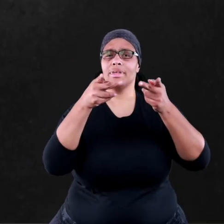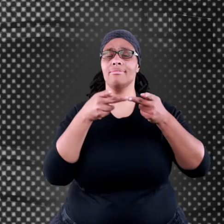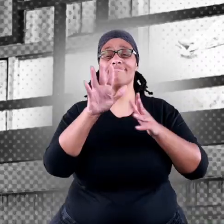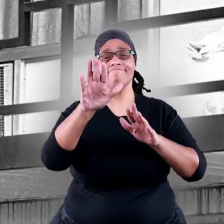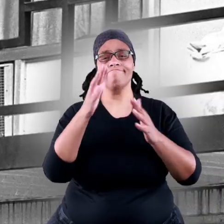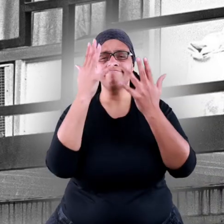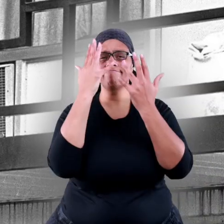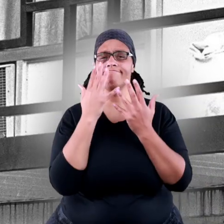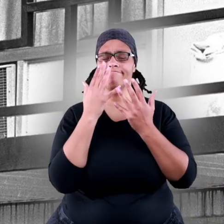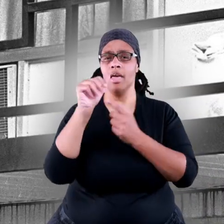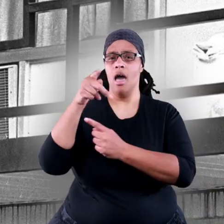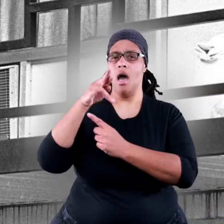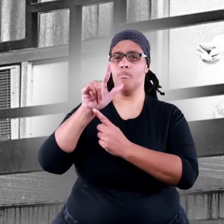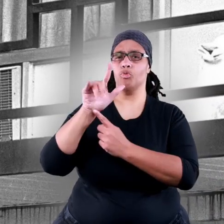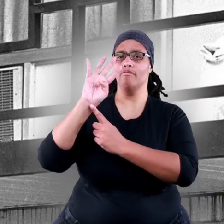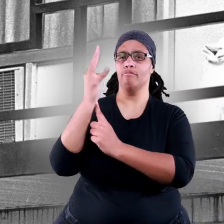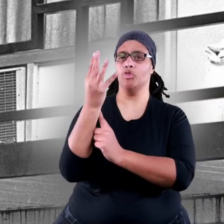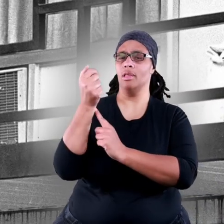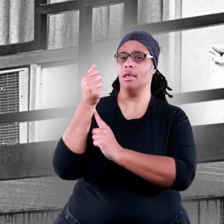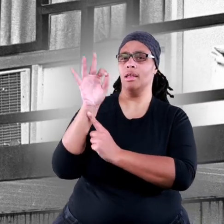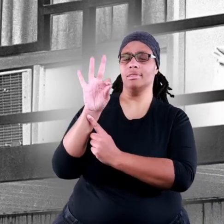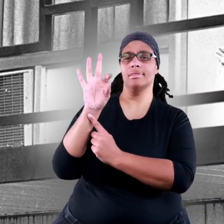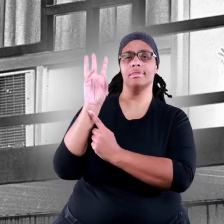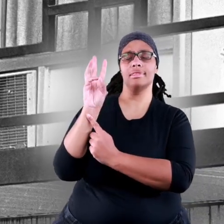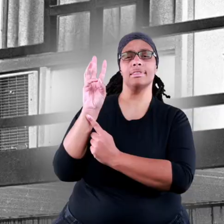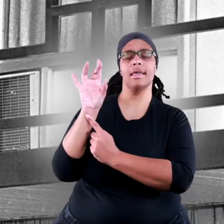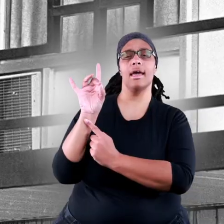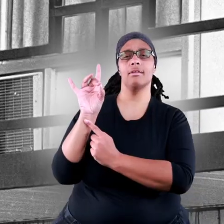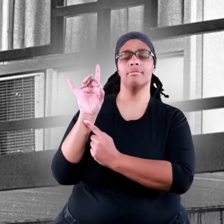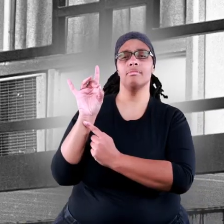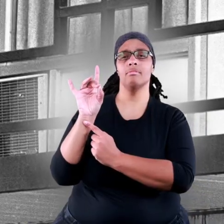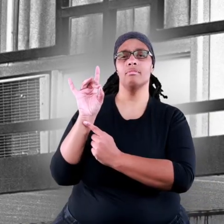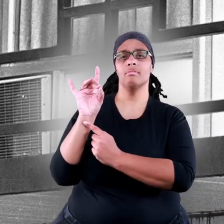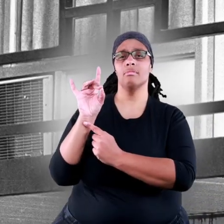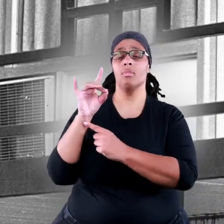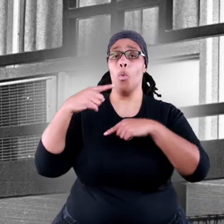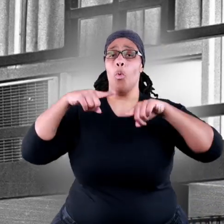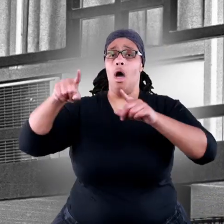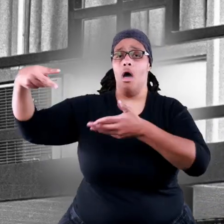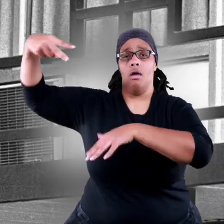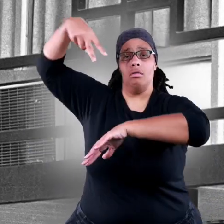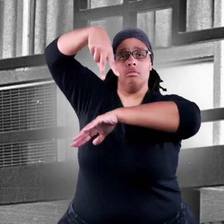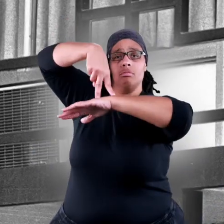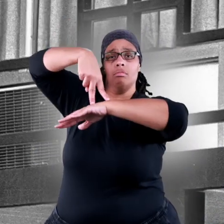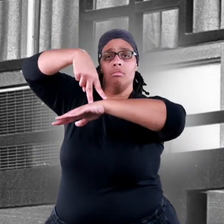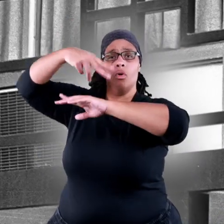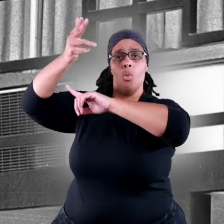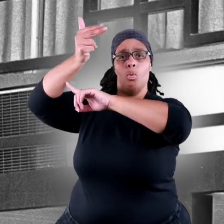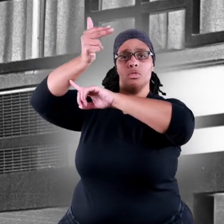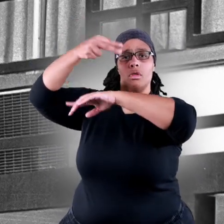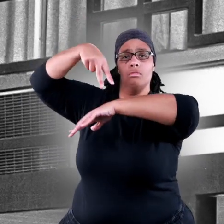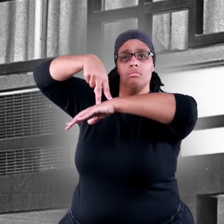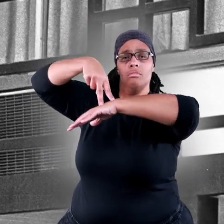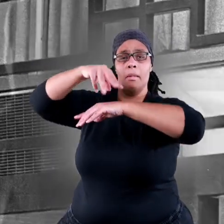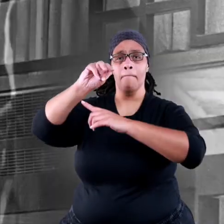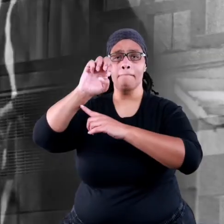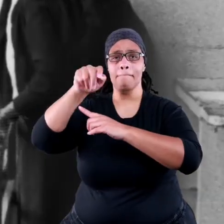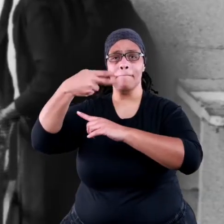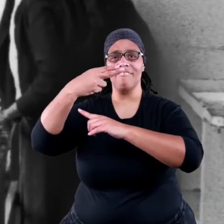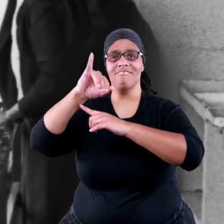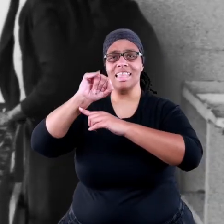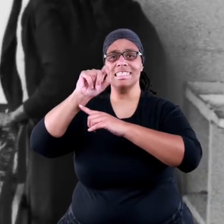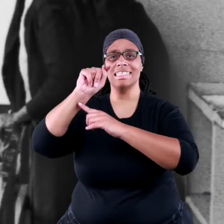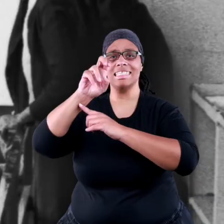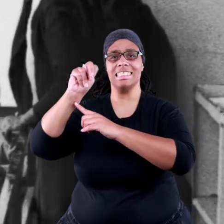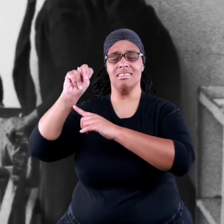place. But tragically, on April 4th, 1968, while standing on the balcony of a motel